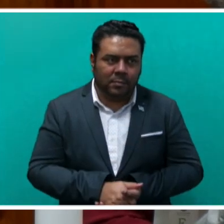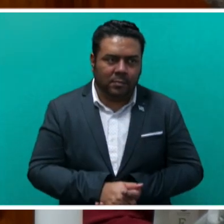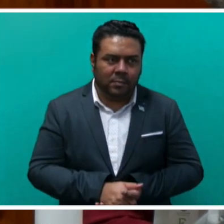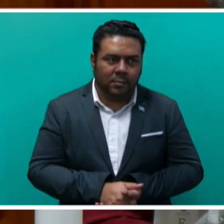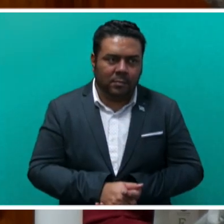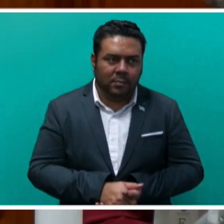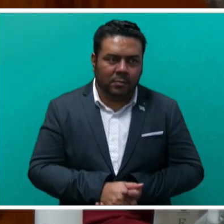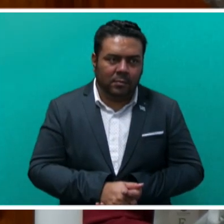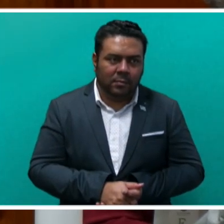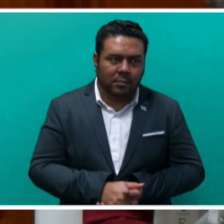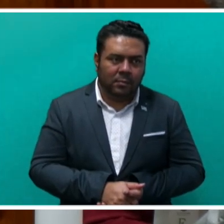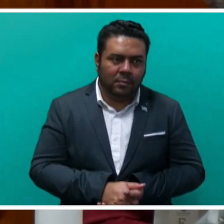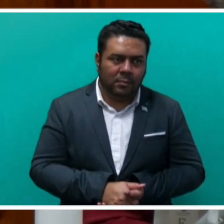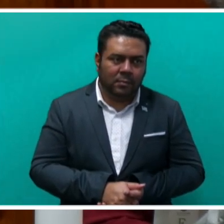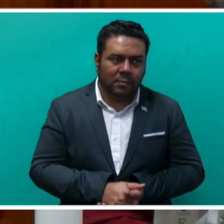sustainable, sir.